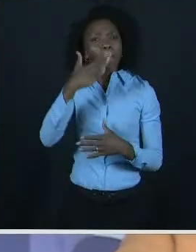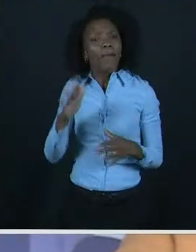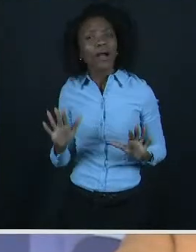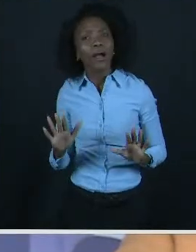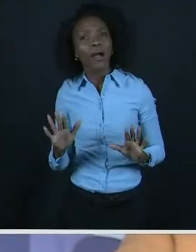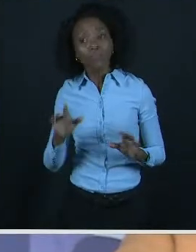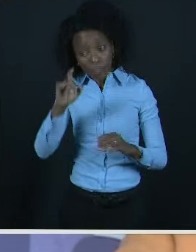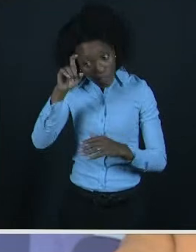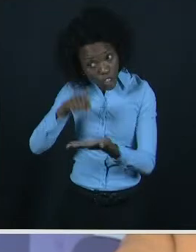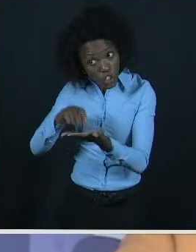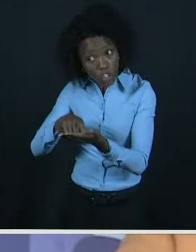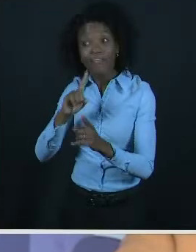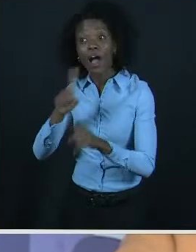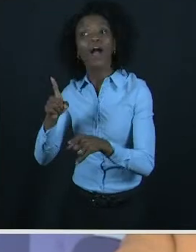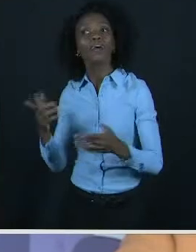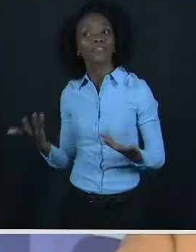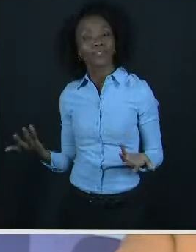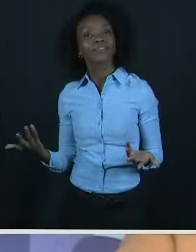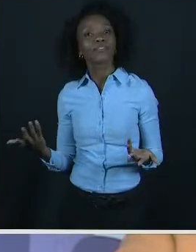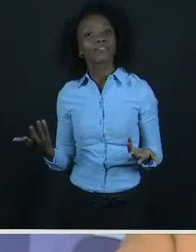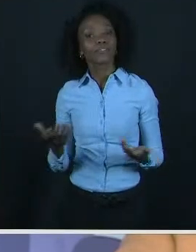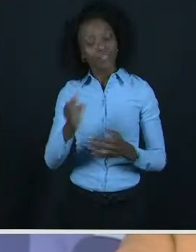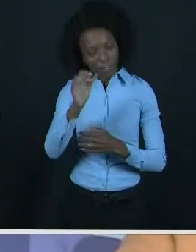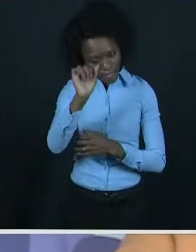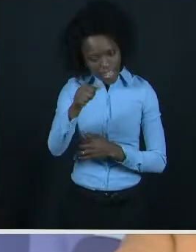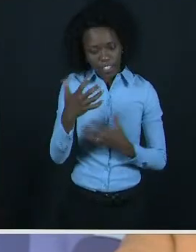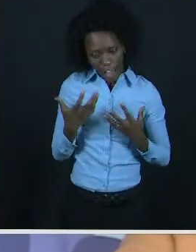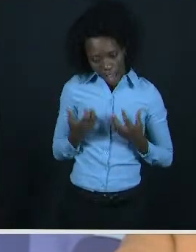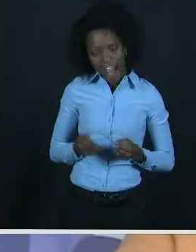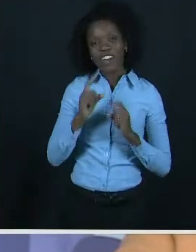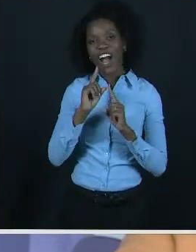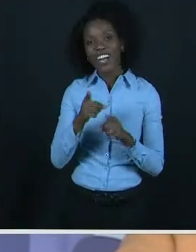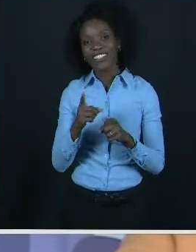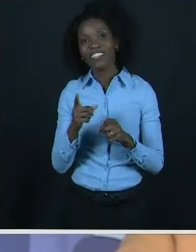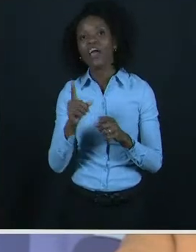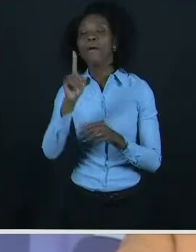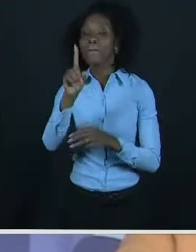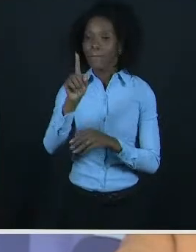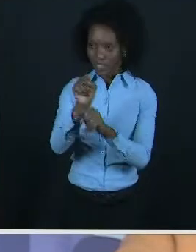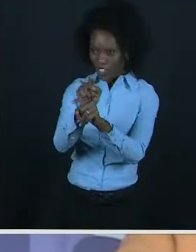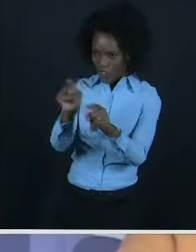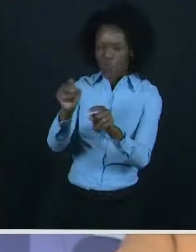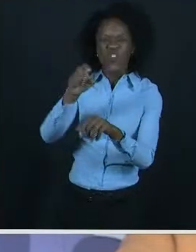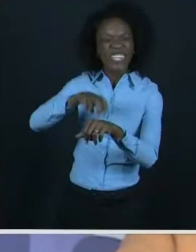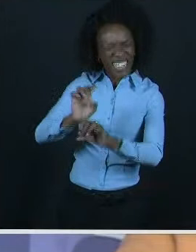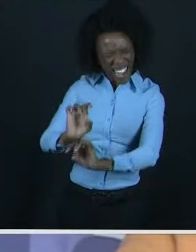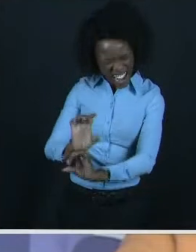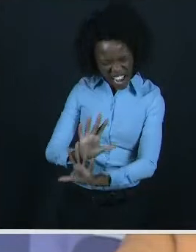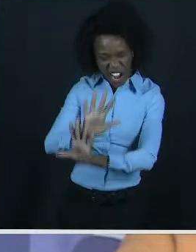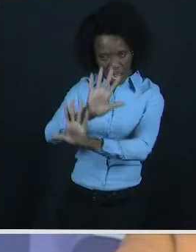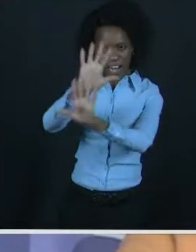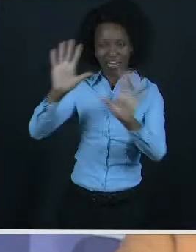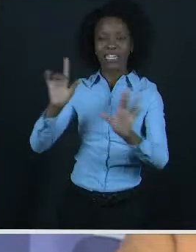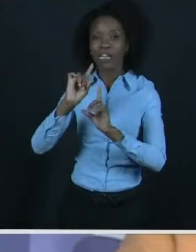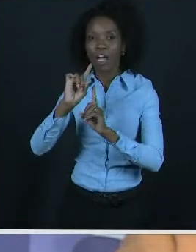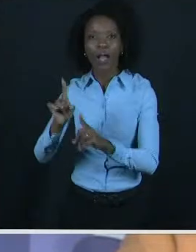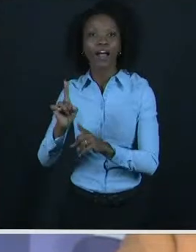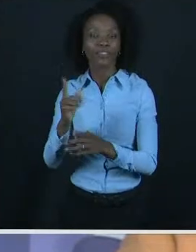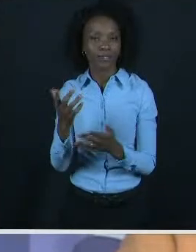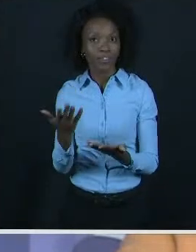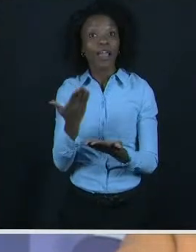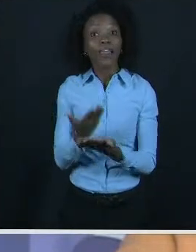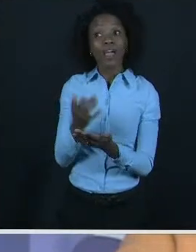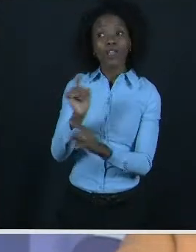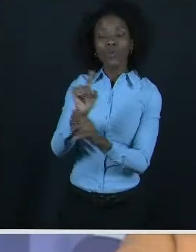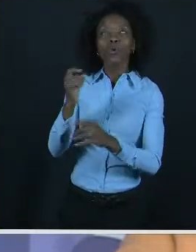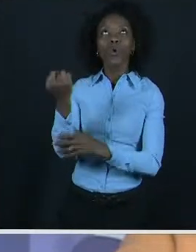answers to that. There are answers, but you need clearer answers so that you